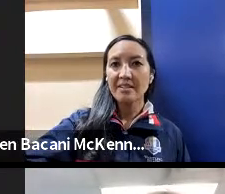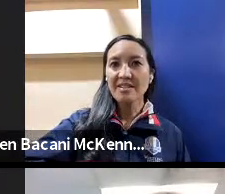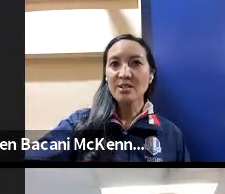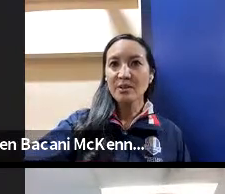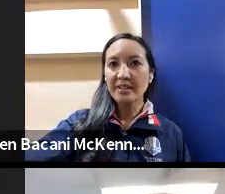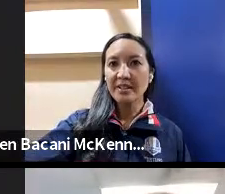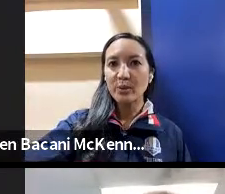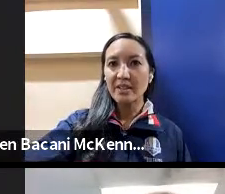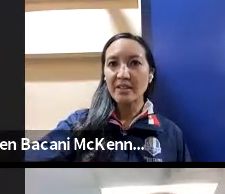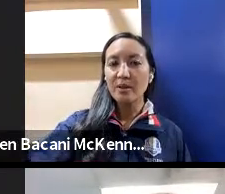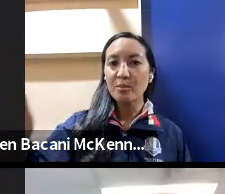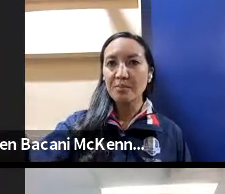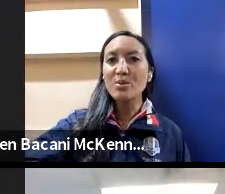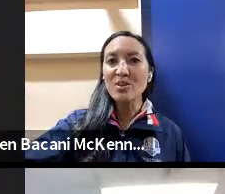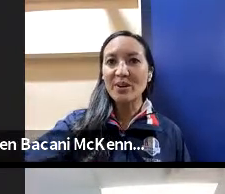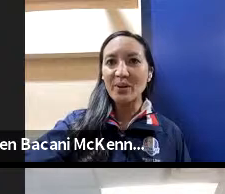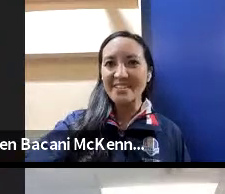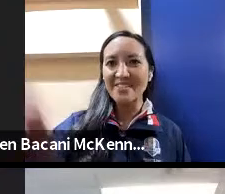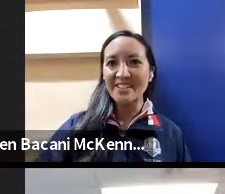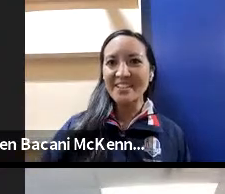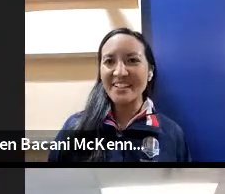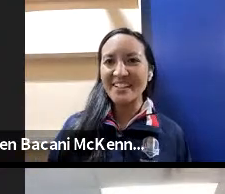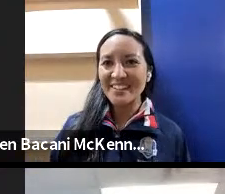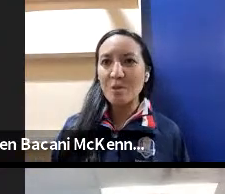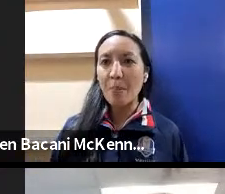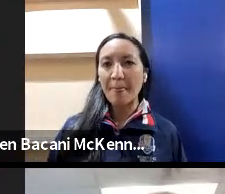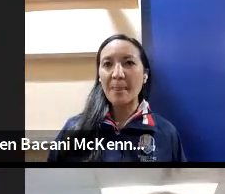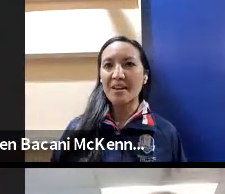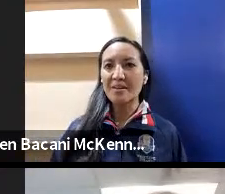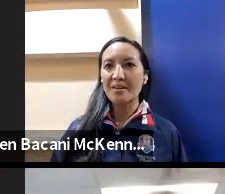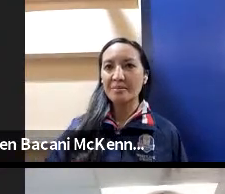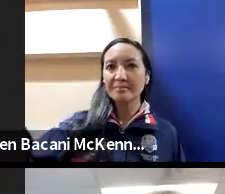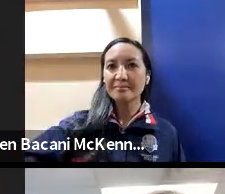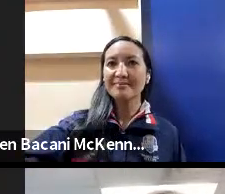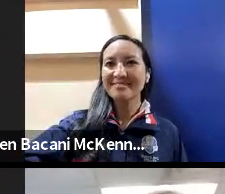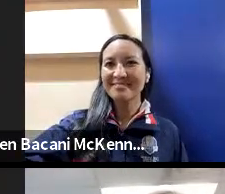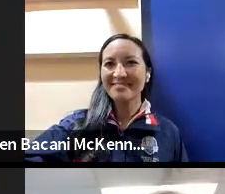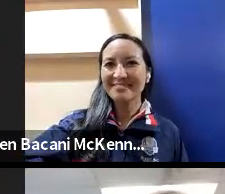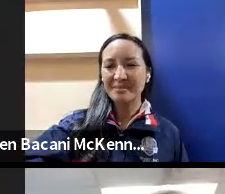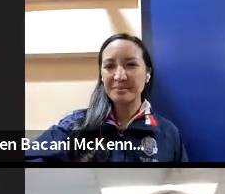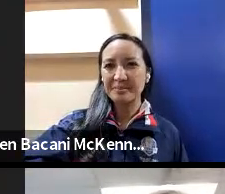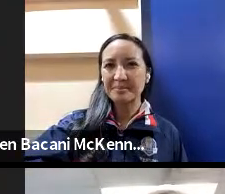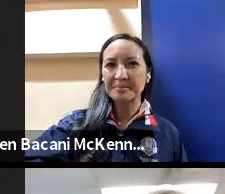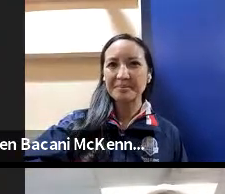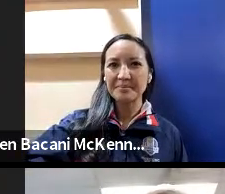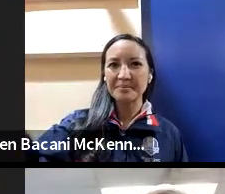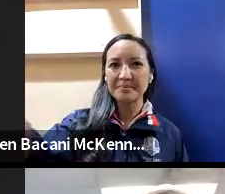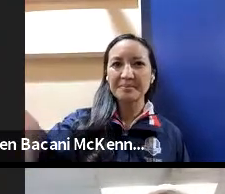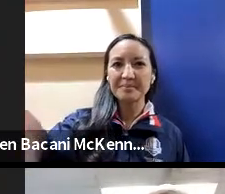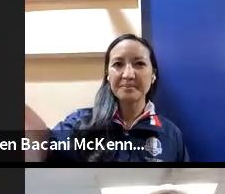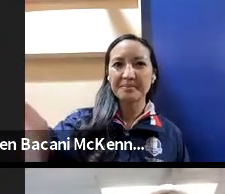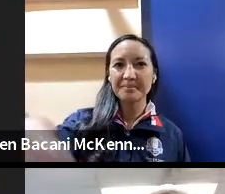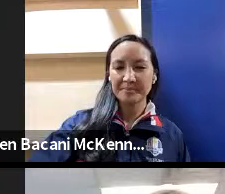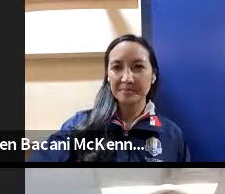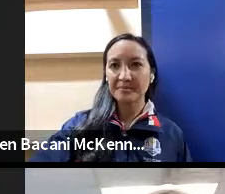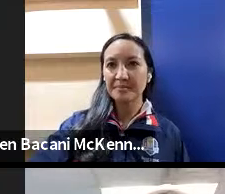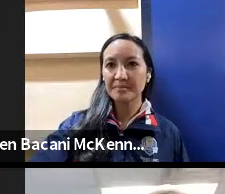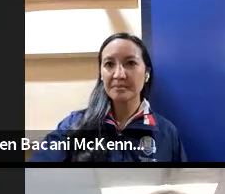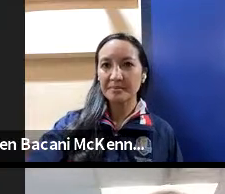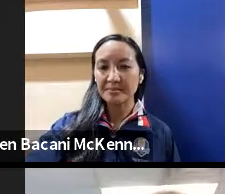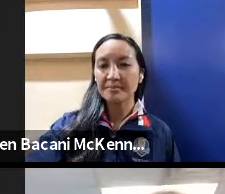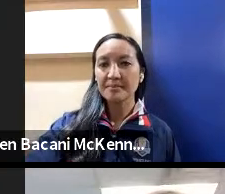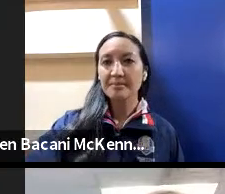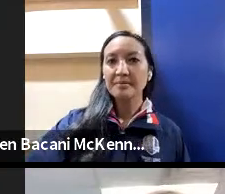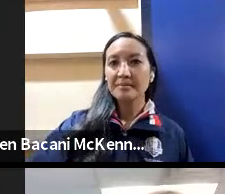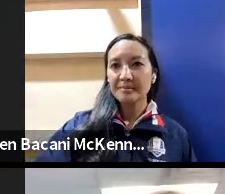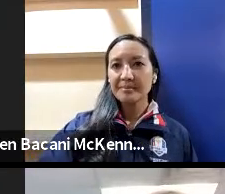It doesn't like we. Oh, sorry. Go ahead, Stephanie. Oh, I was saying, it looks like there's a question in the chat box asking if it's possible to have access